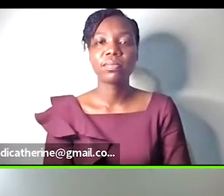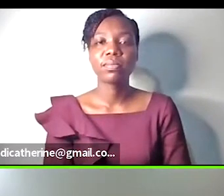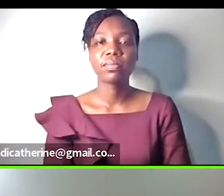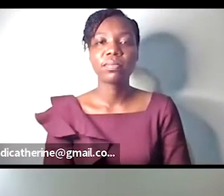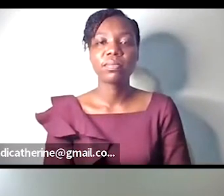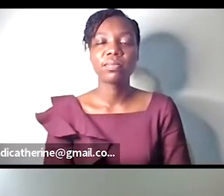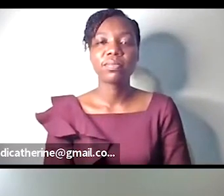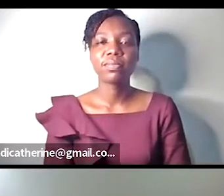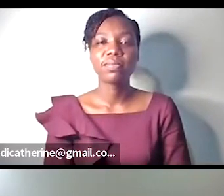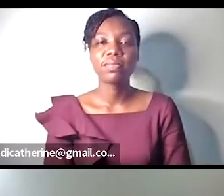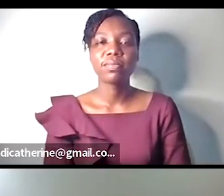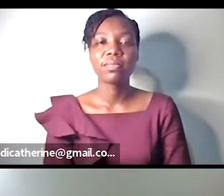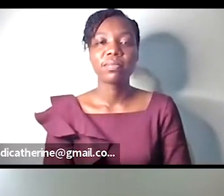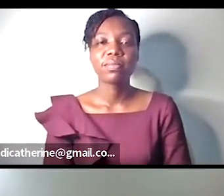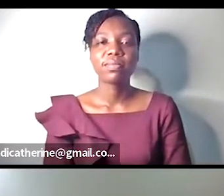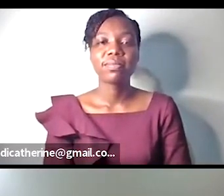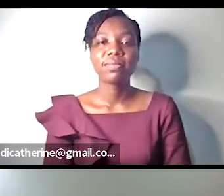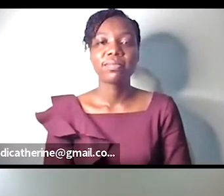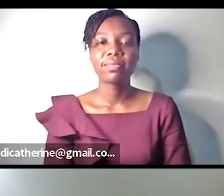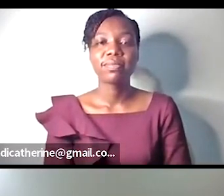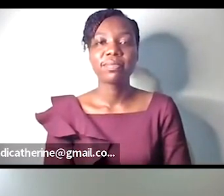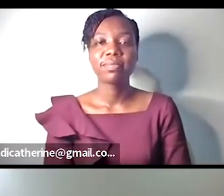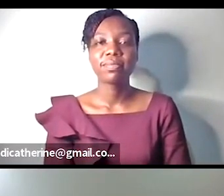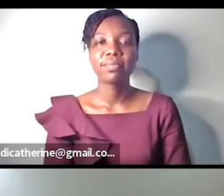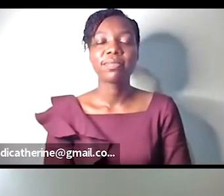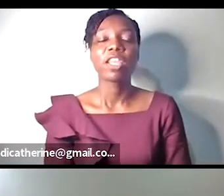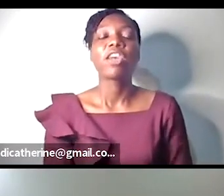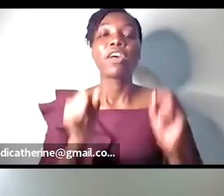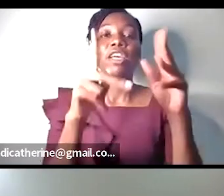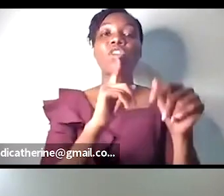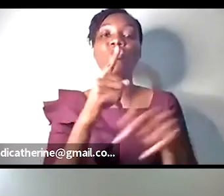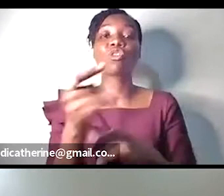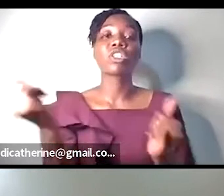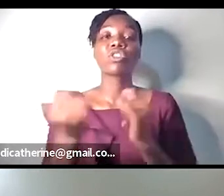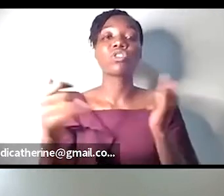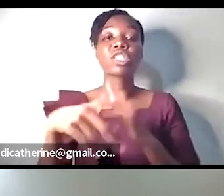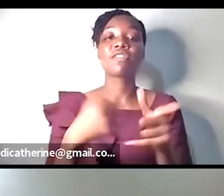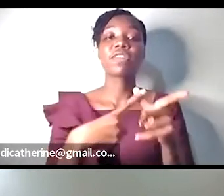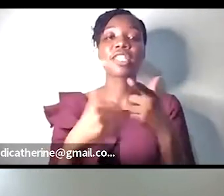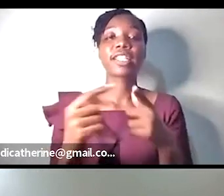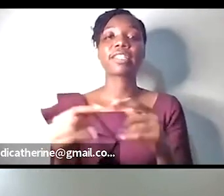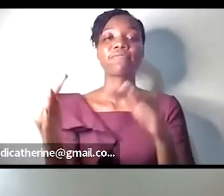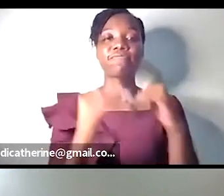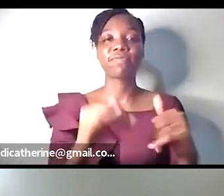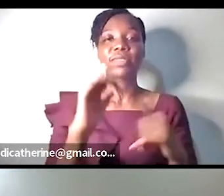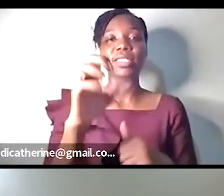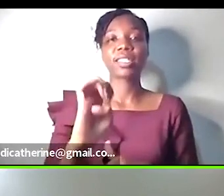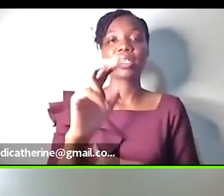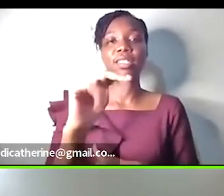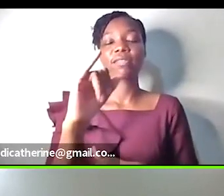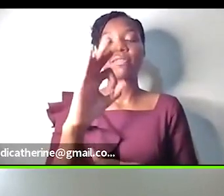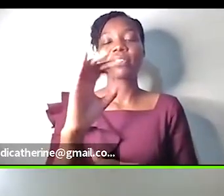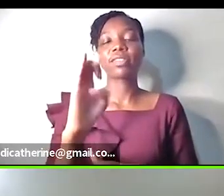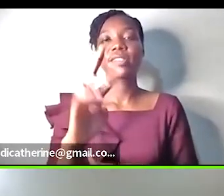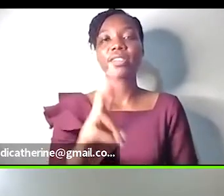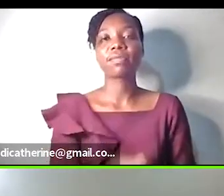You can hear me? Finally. Okay. All right, maybe you can quickly introduce yourself and then we'll go to Jennifer. Just an introduction quickly.